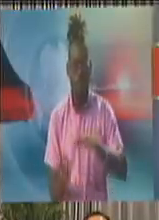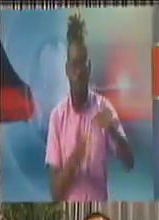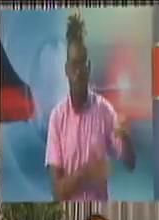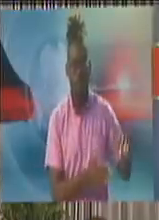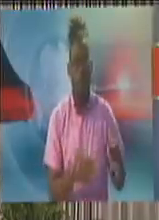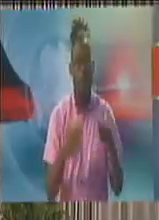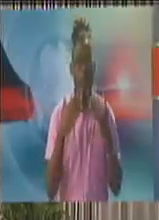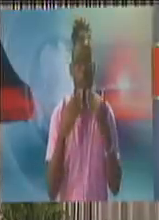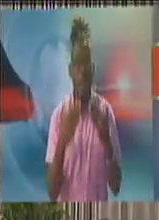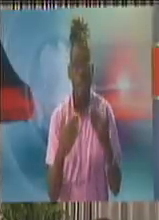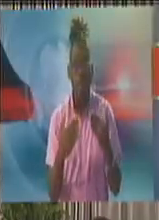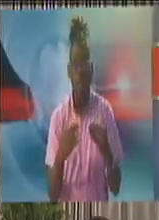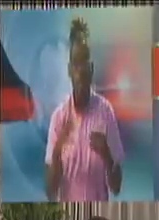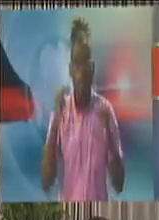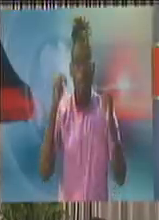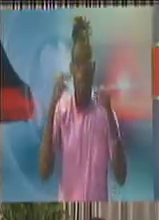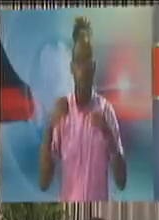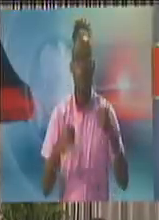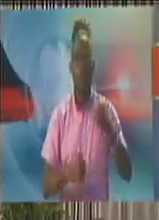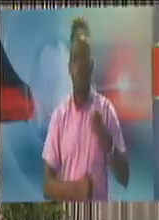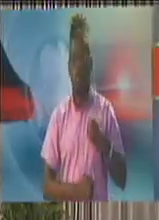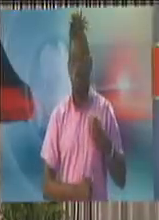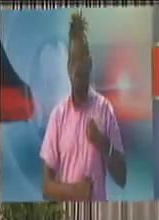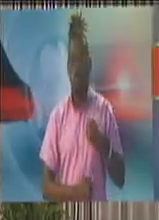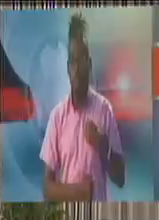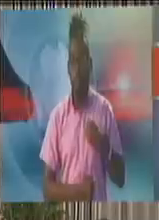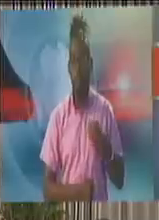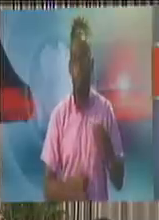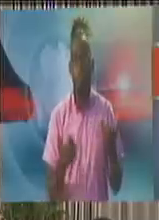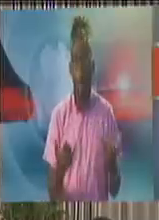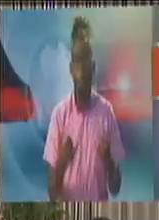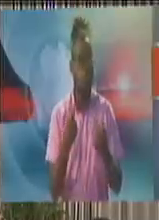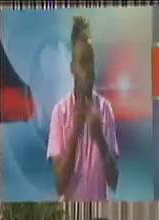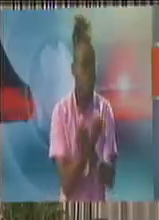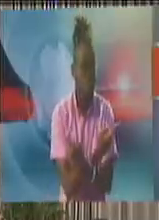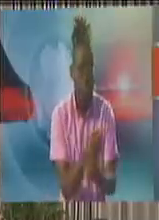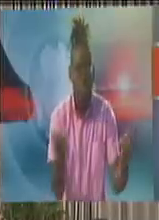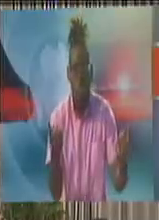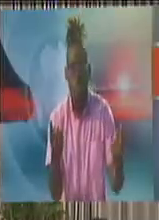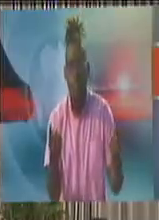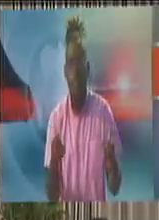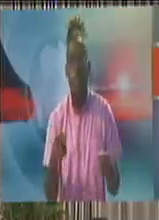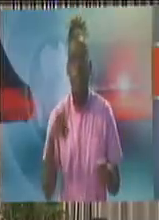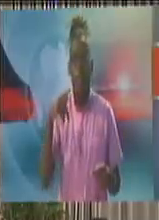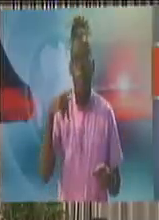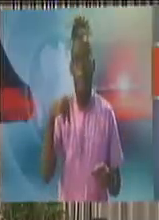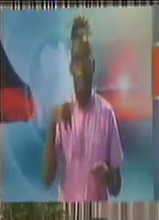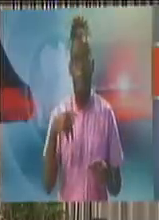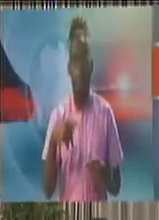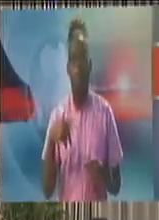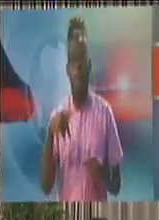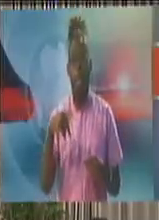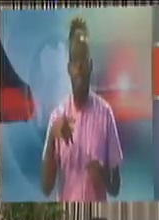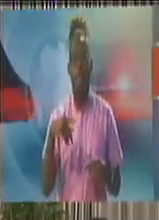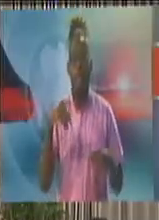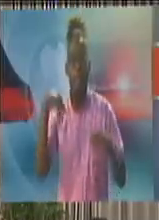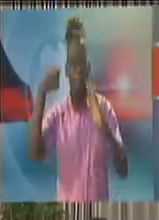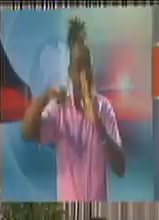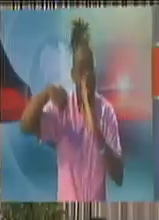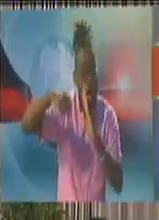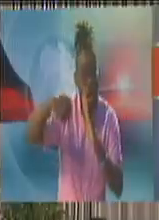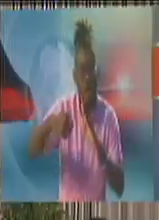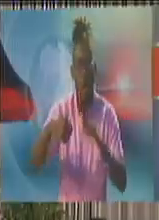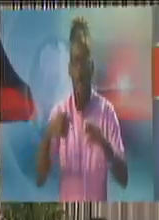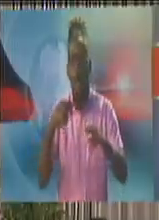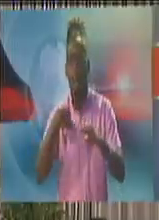update. Members of the media, the floor is now open. Remember to identify yourself and the media house you represent before posing